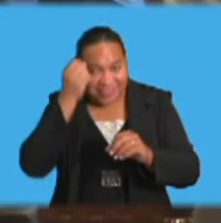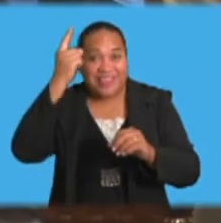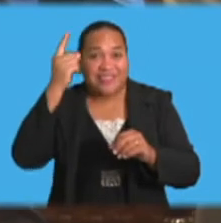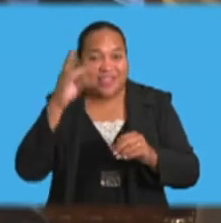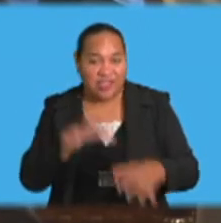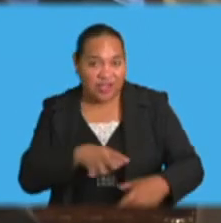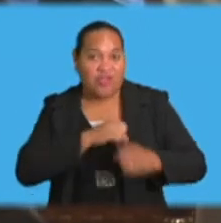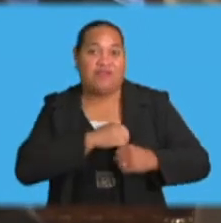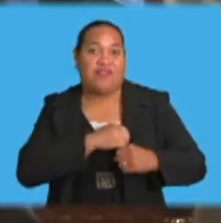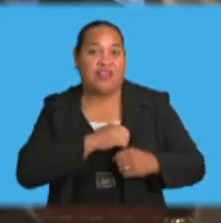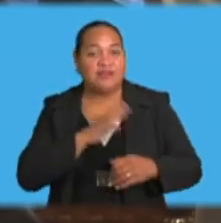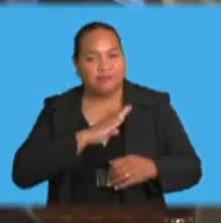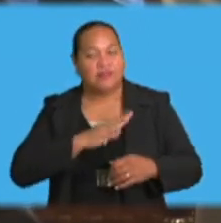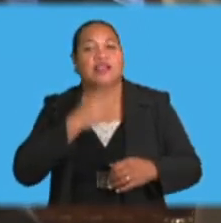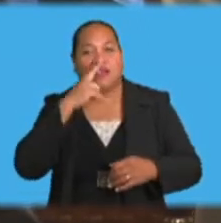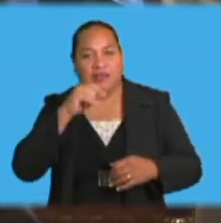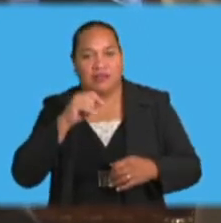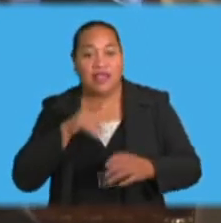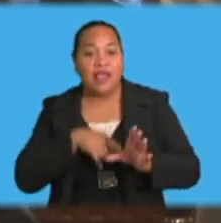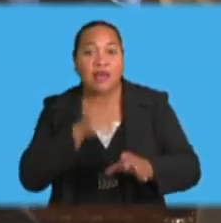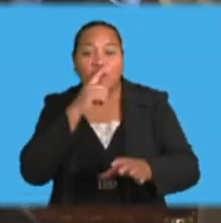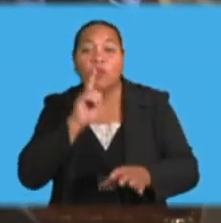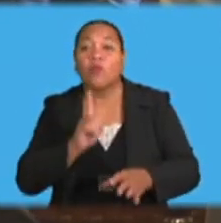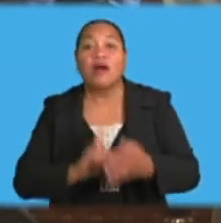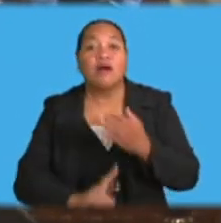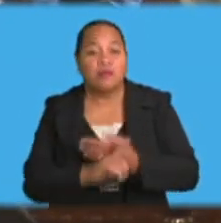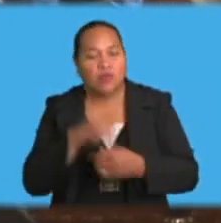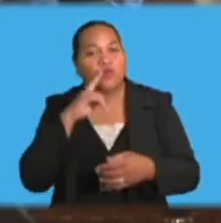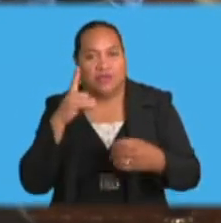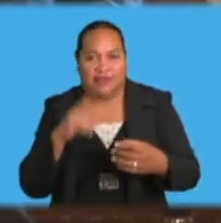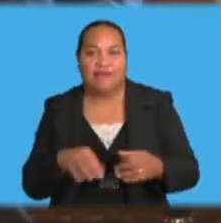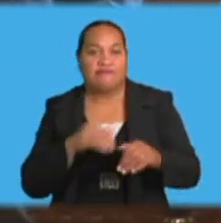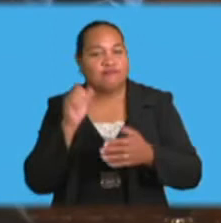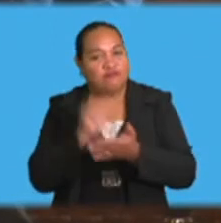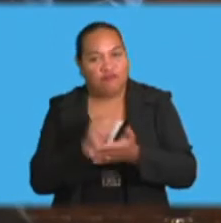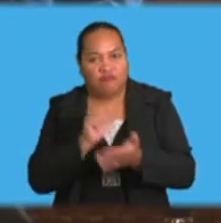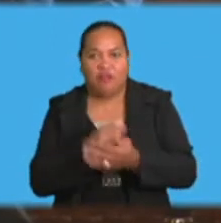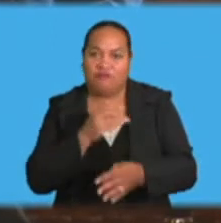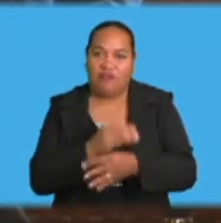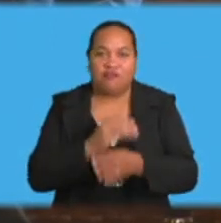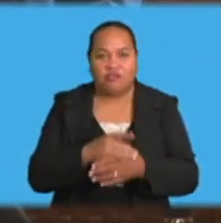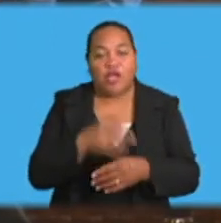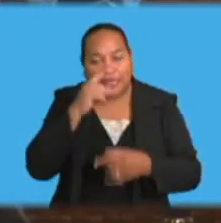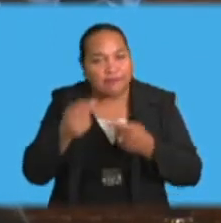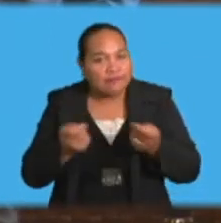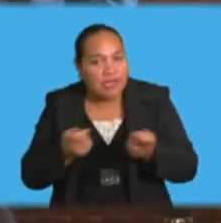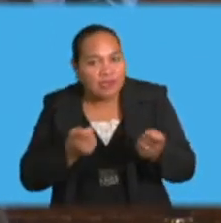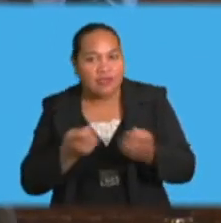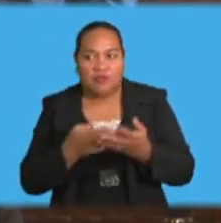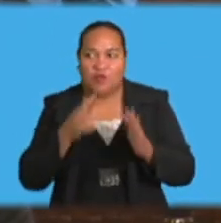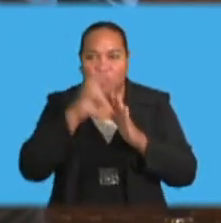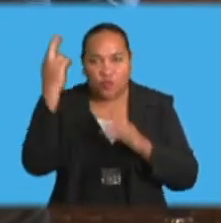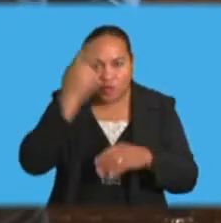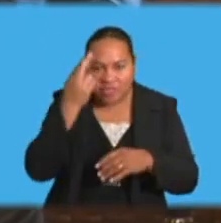competence, young people are far more likely to play their part in managing the risks and possible ill health associated